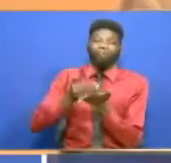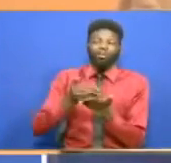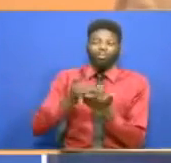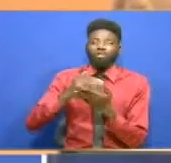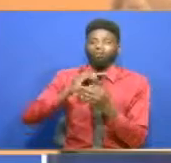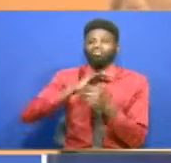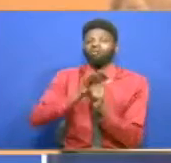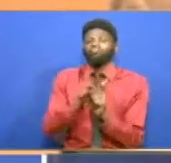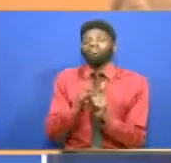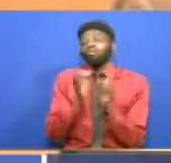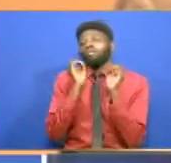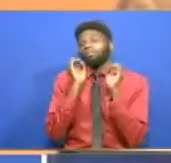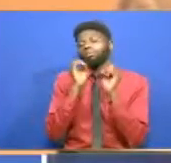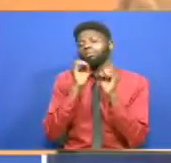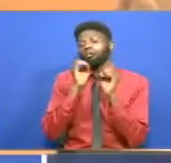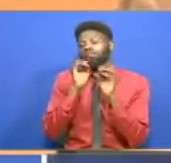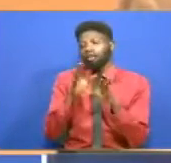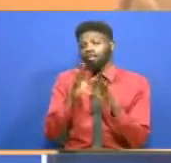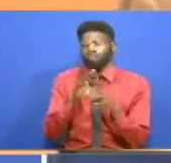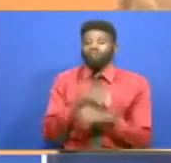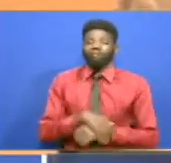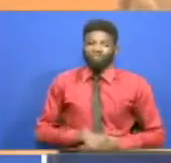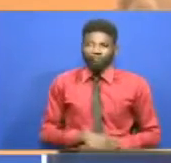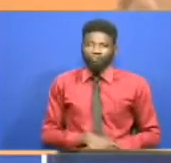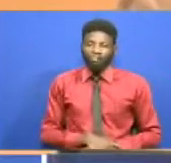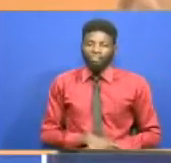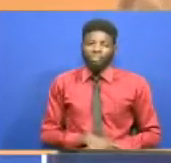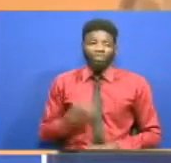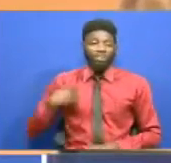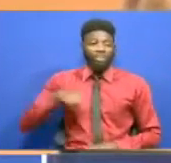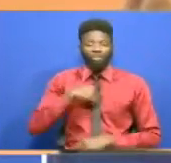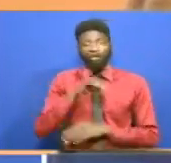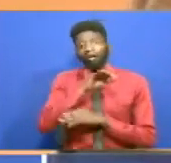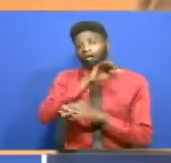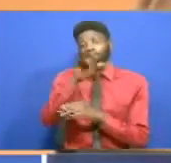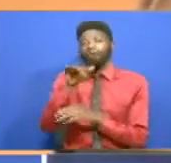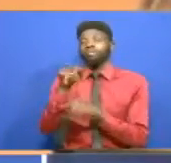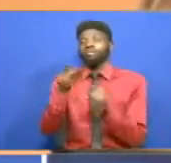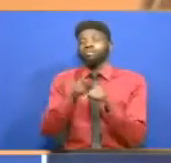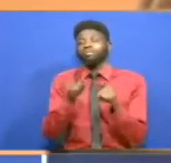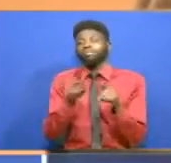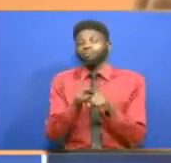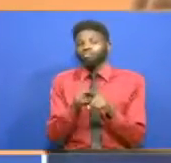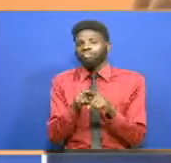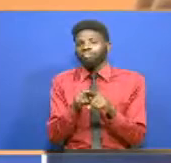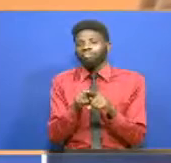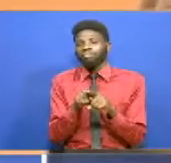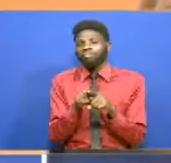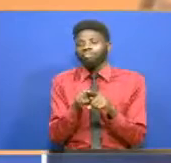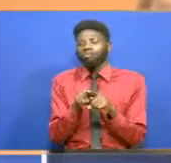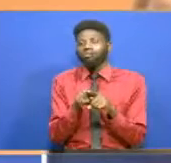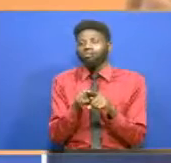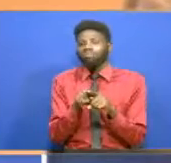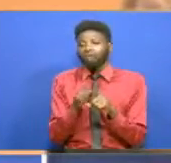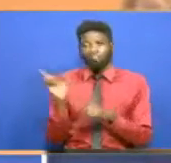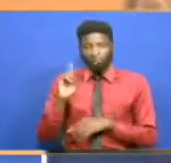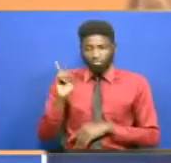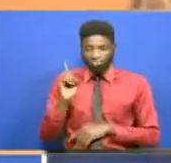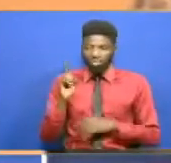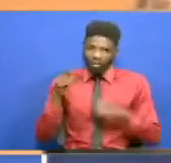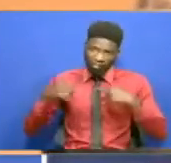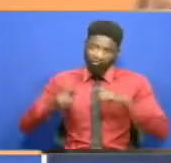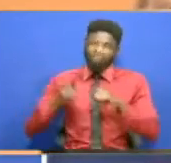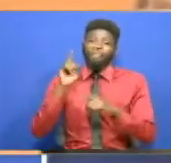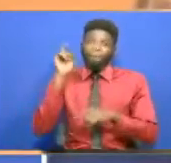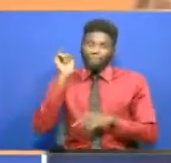We call upon the ministry to regularize the issue by immediately decassetting